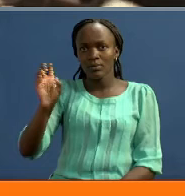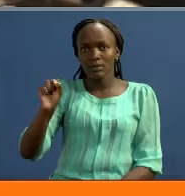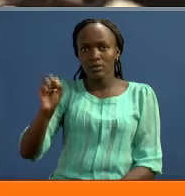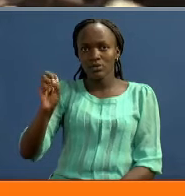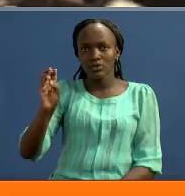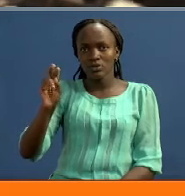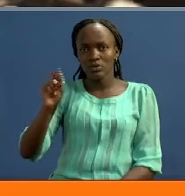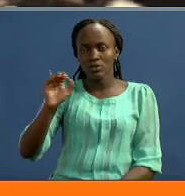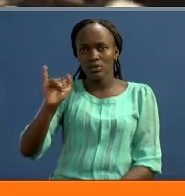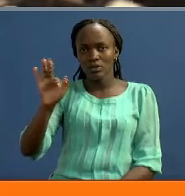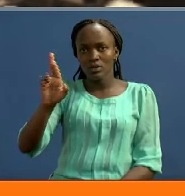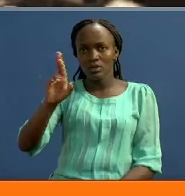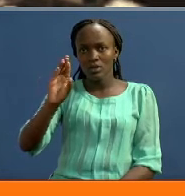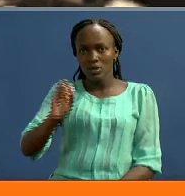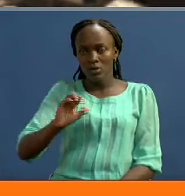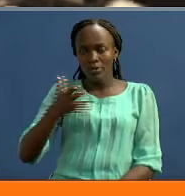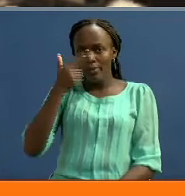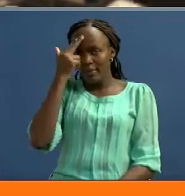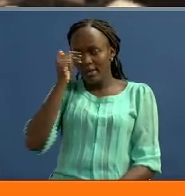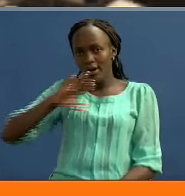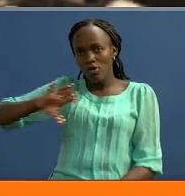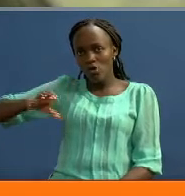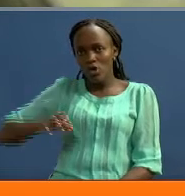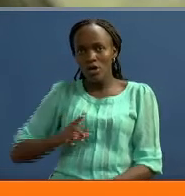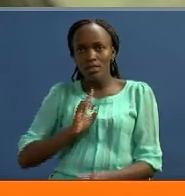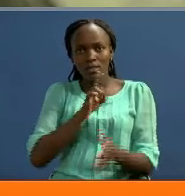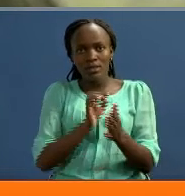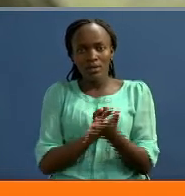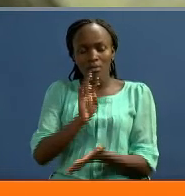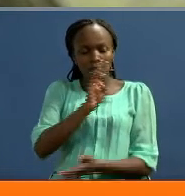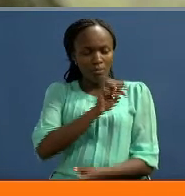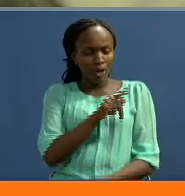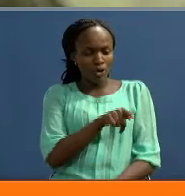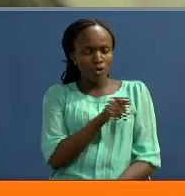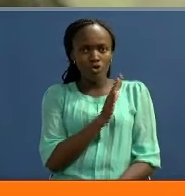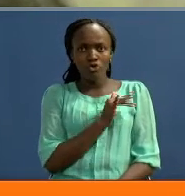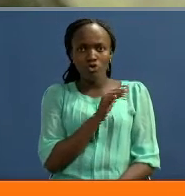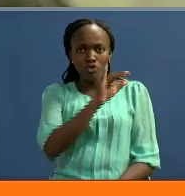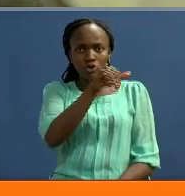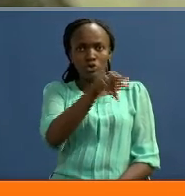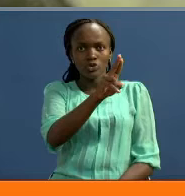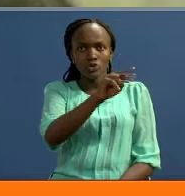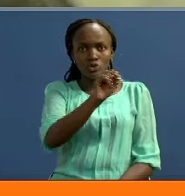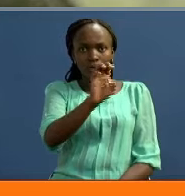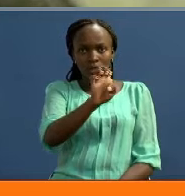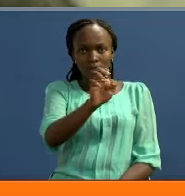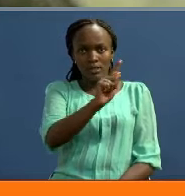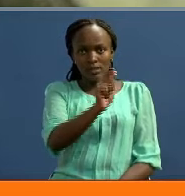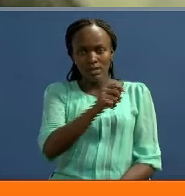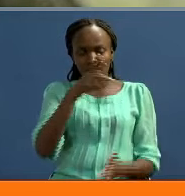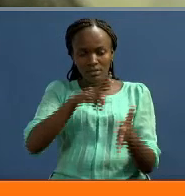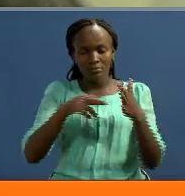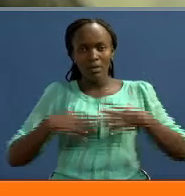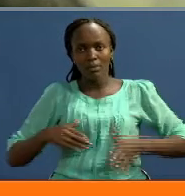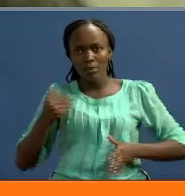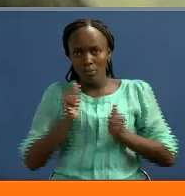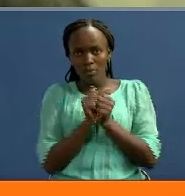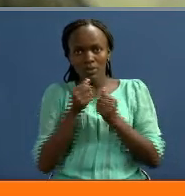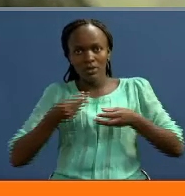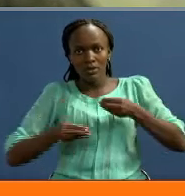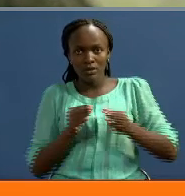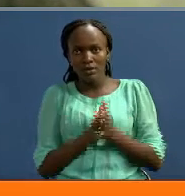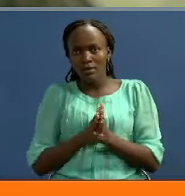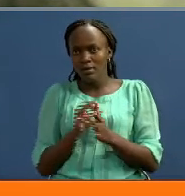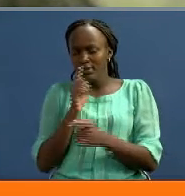Nyiro Trading Center in Narok, Sankok said the MP disrespected the people living with disability and should be treated as